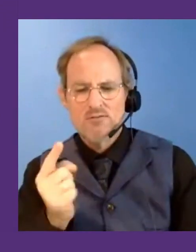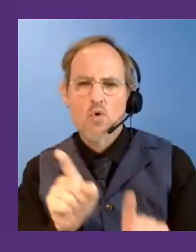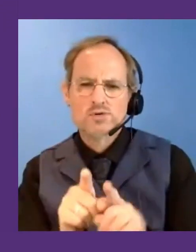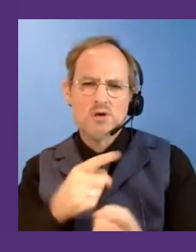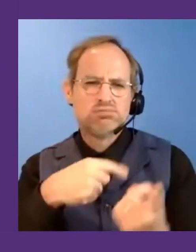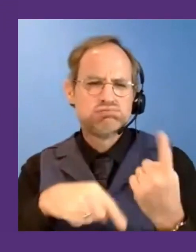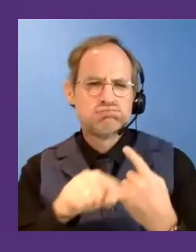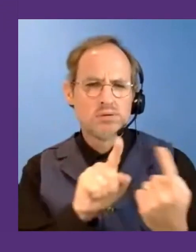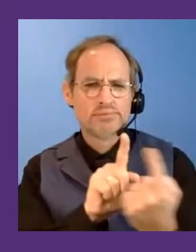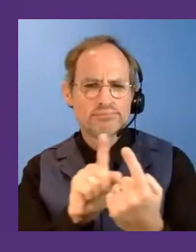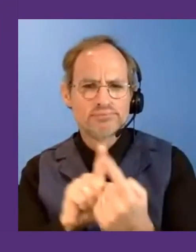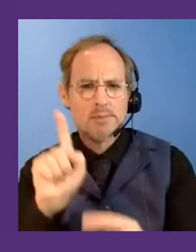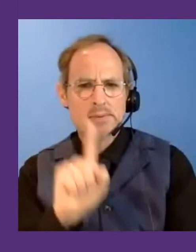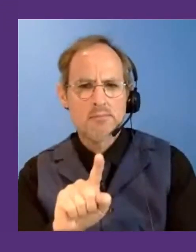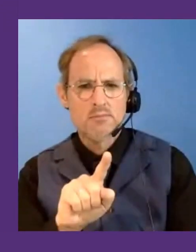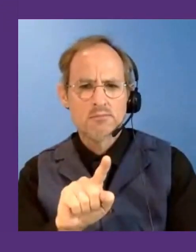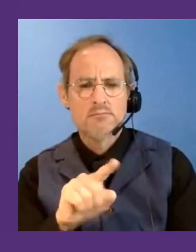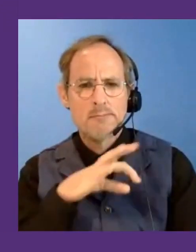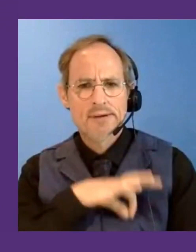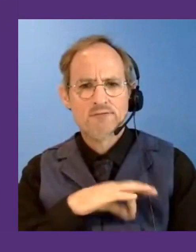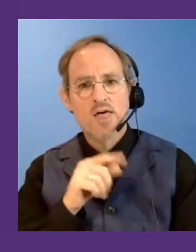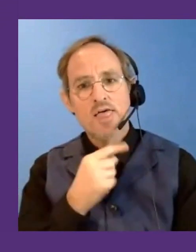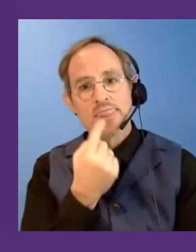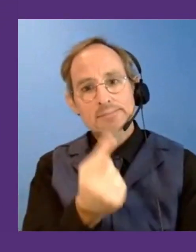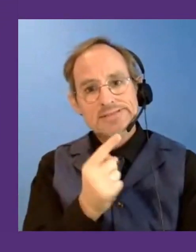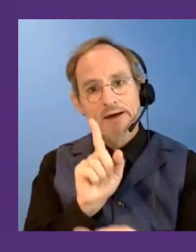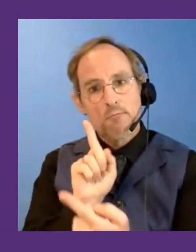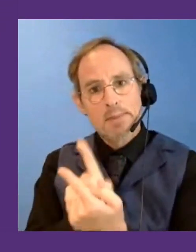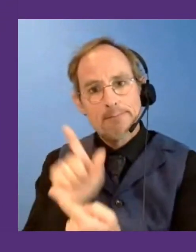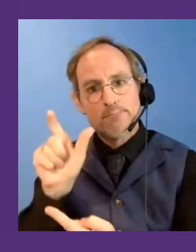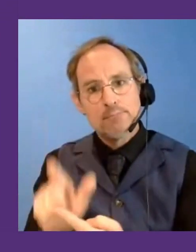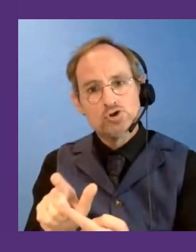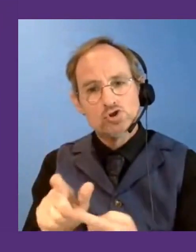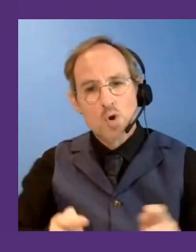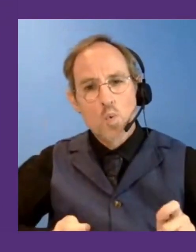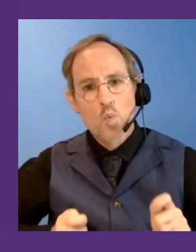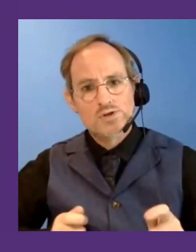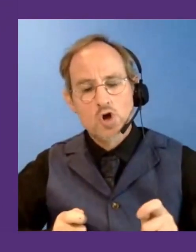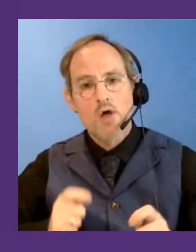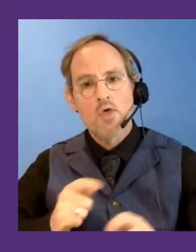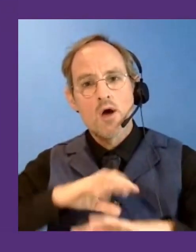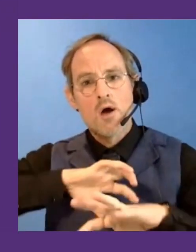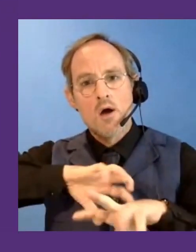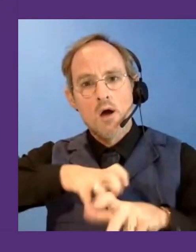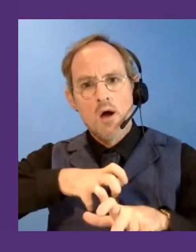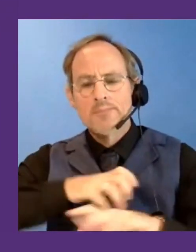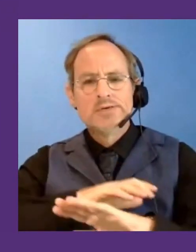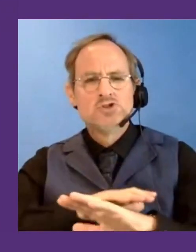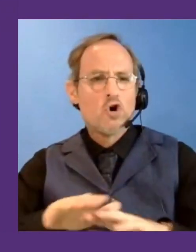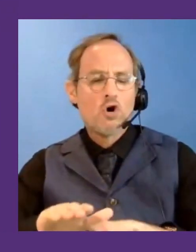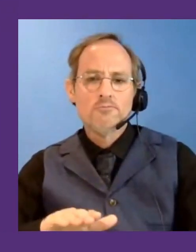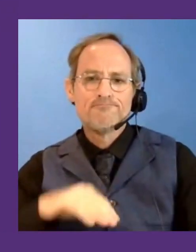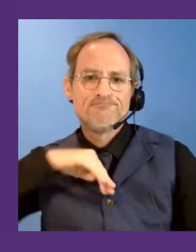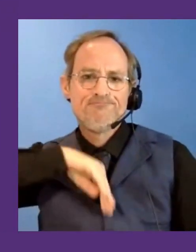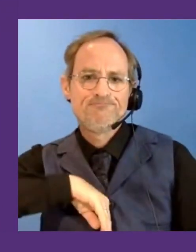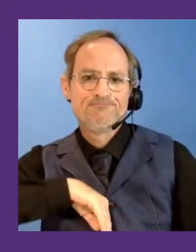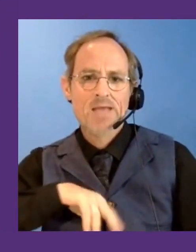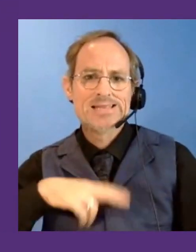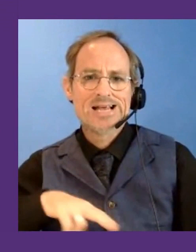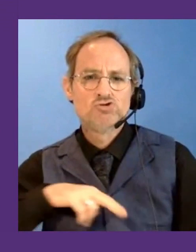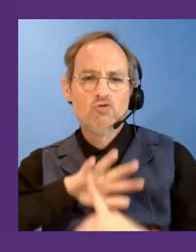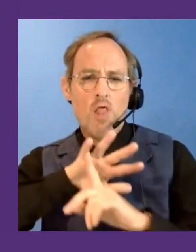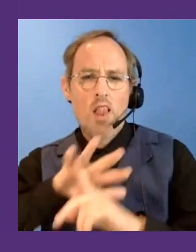who suddenly adjusts their preconceptions. It's not that they're necessarily prejudiced, they've just got preconceptions. So those